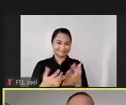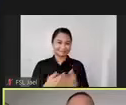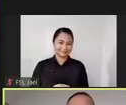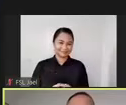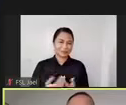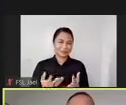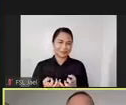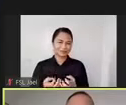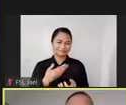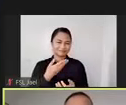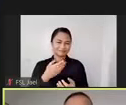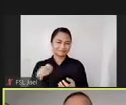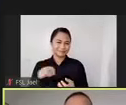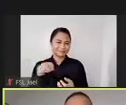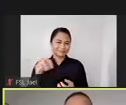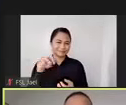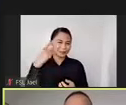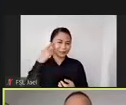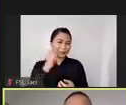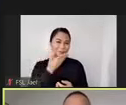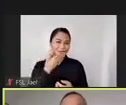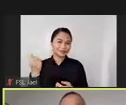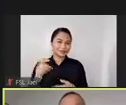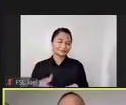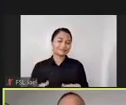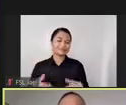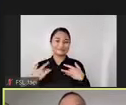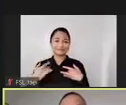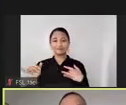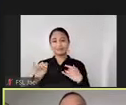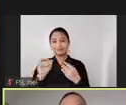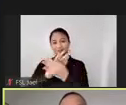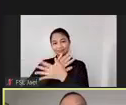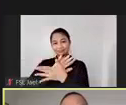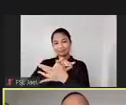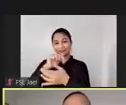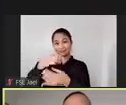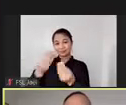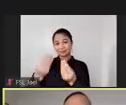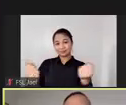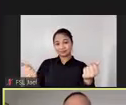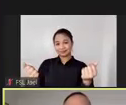of resilience for these remote communities. Let me show you why.